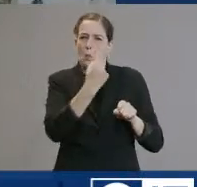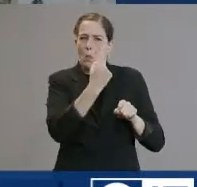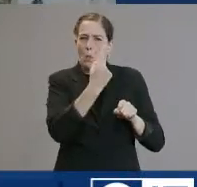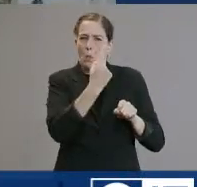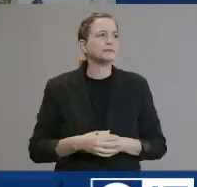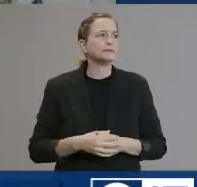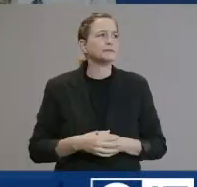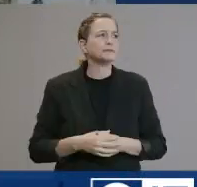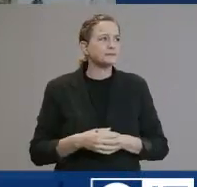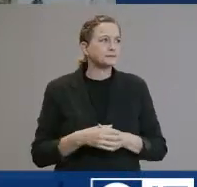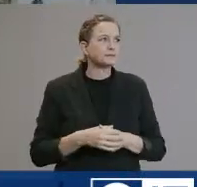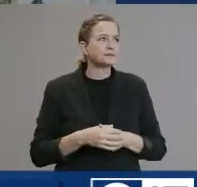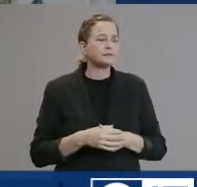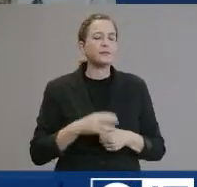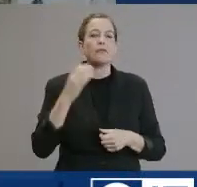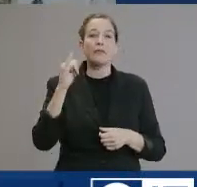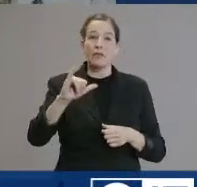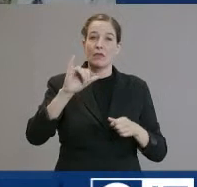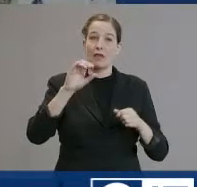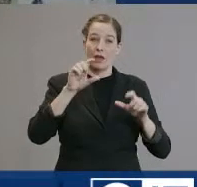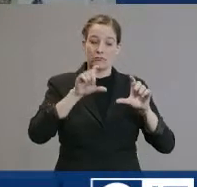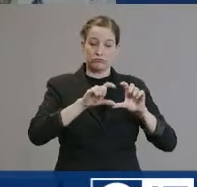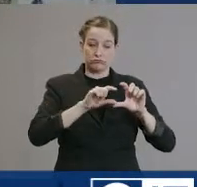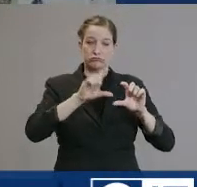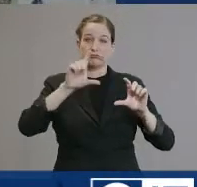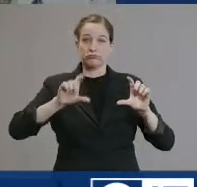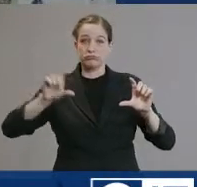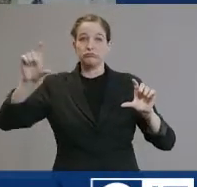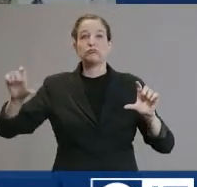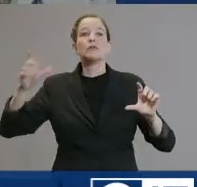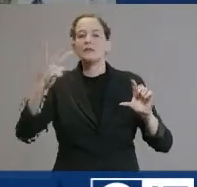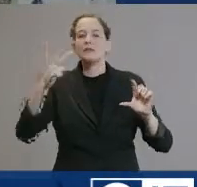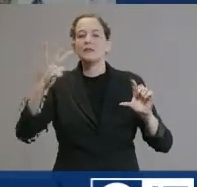clear increase in cases.